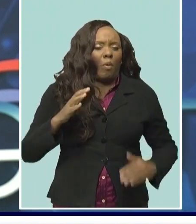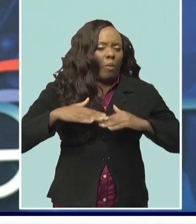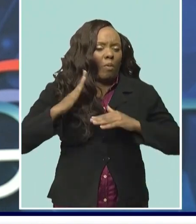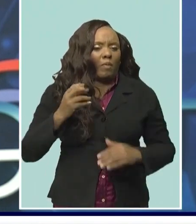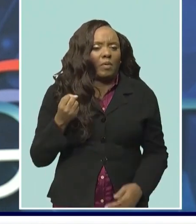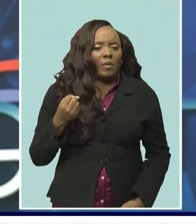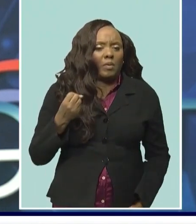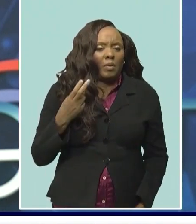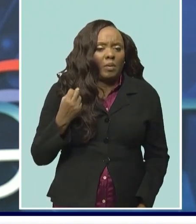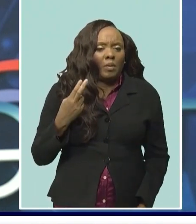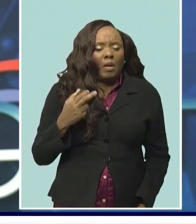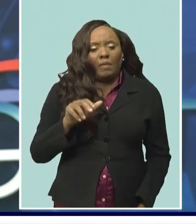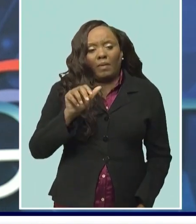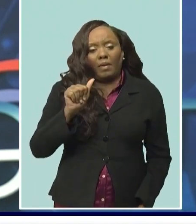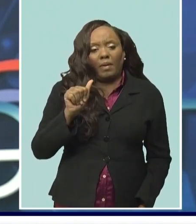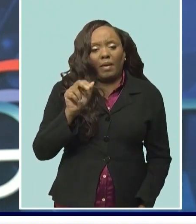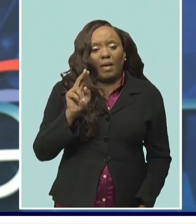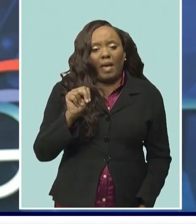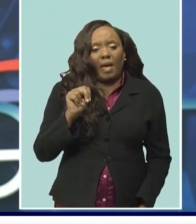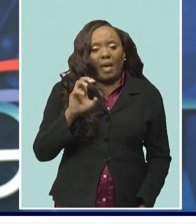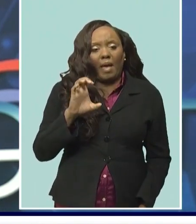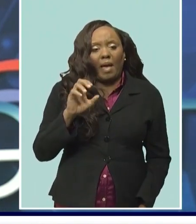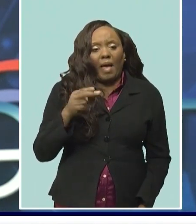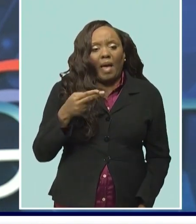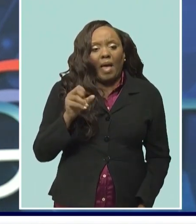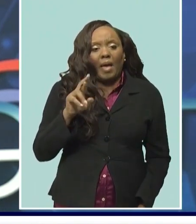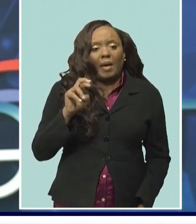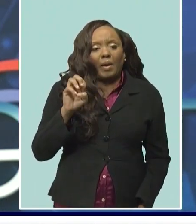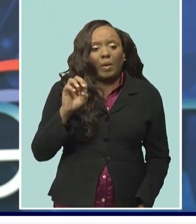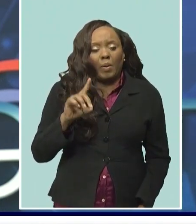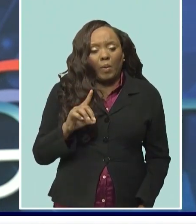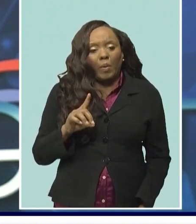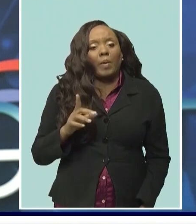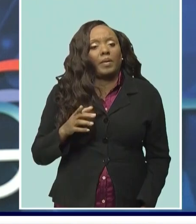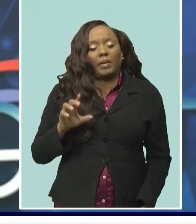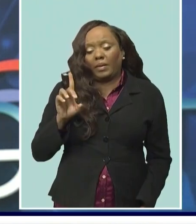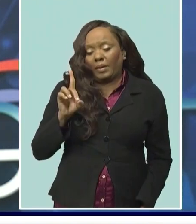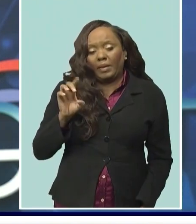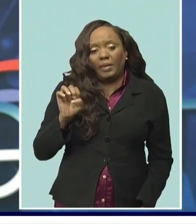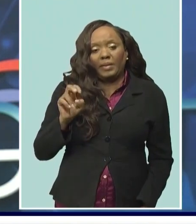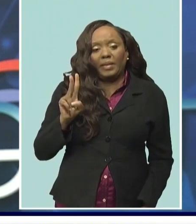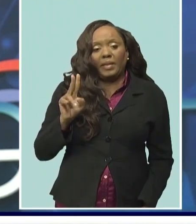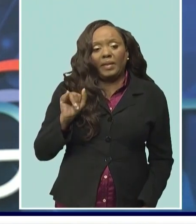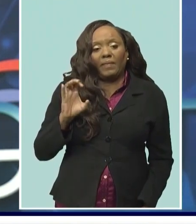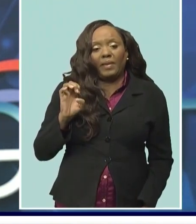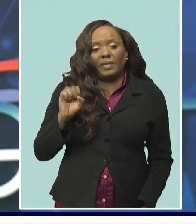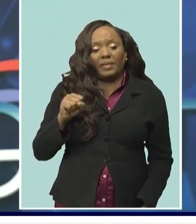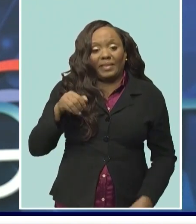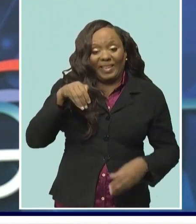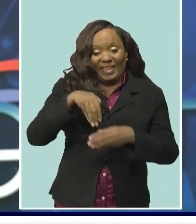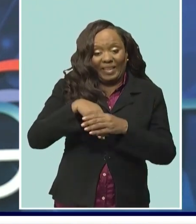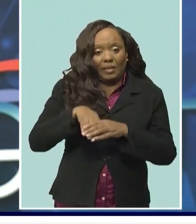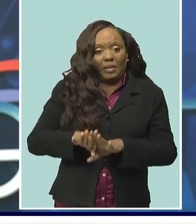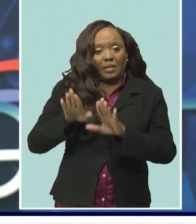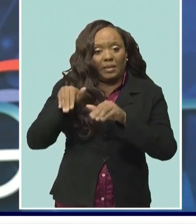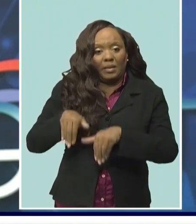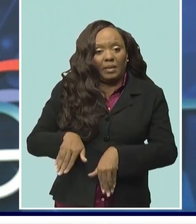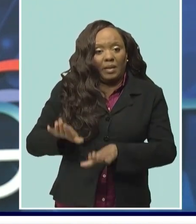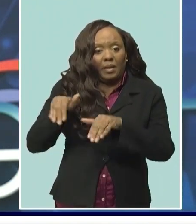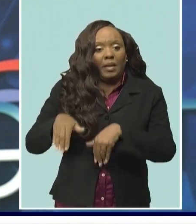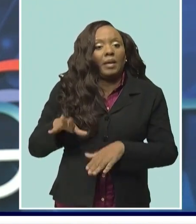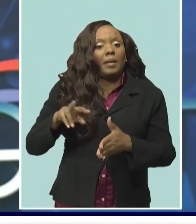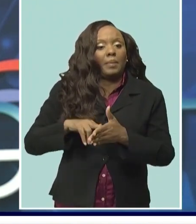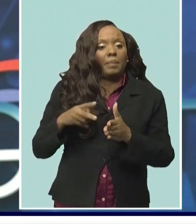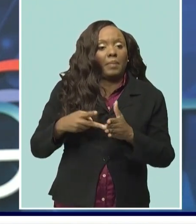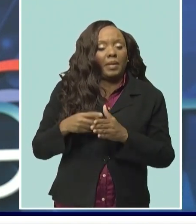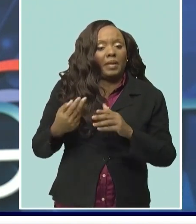over a dozen moored and anchored aggregating devices at various points in the ocean, is suggesting an increase in the coastal